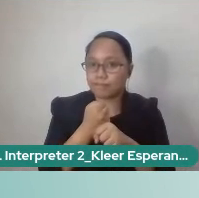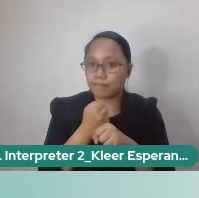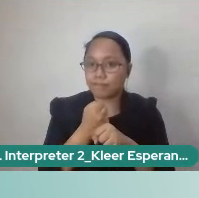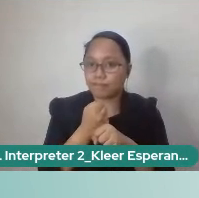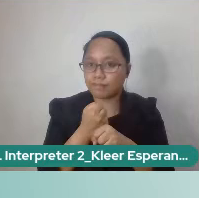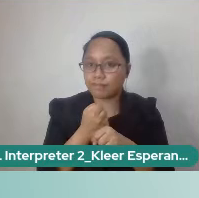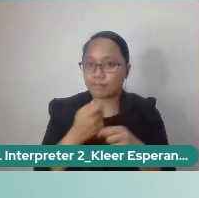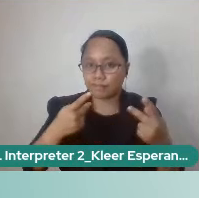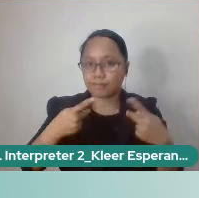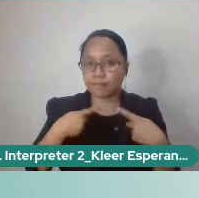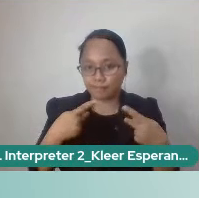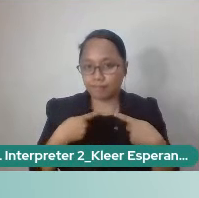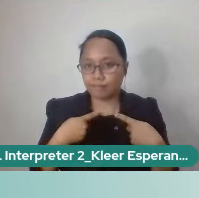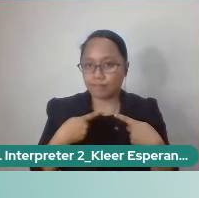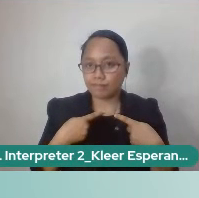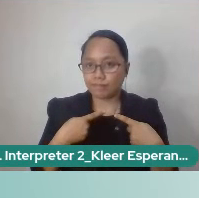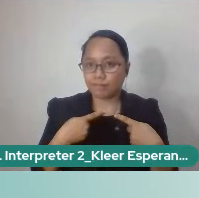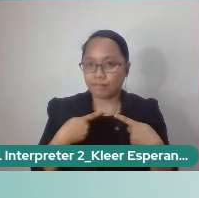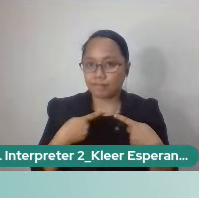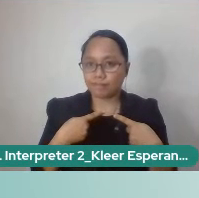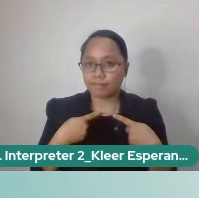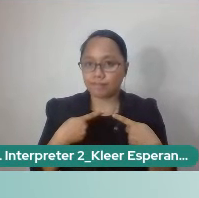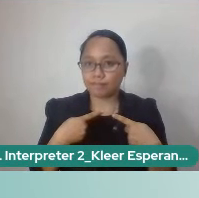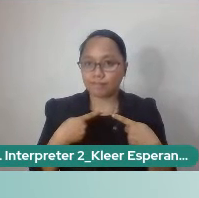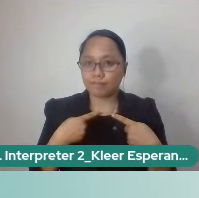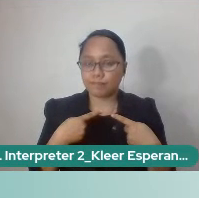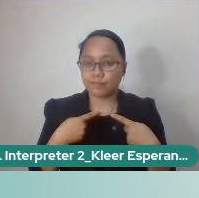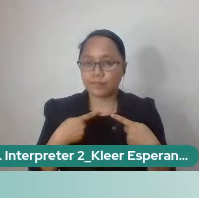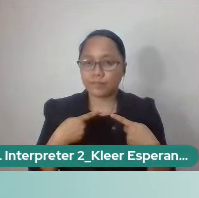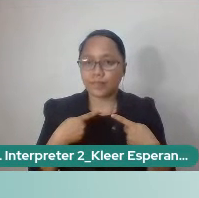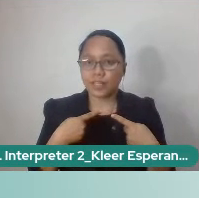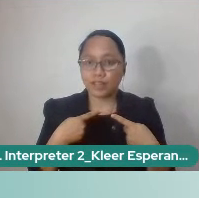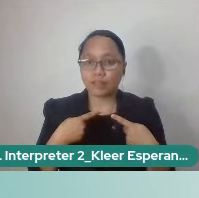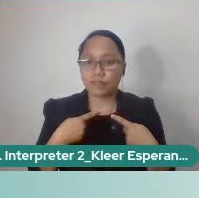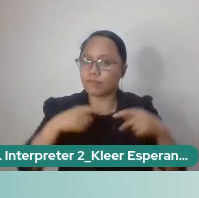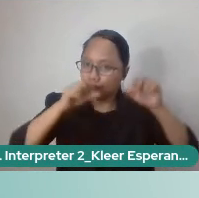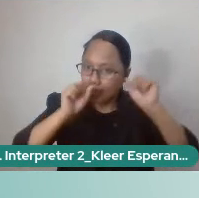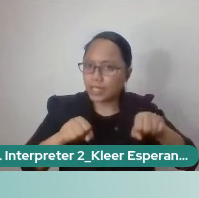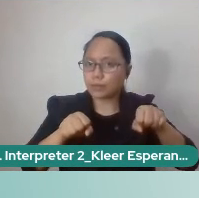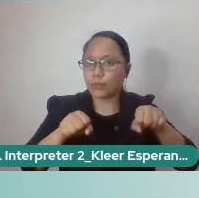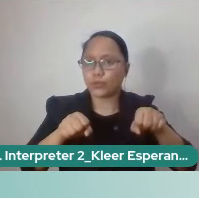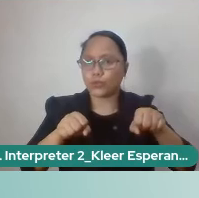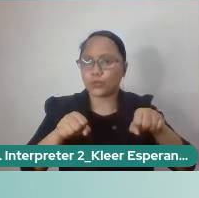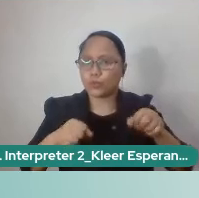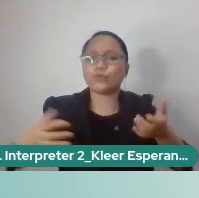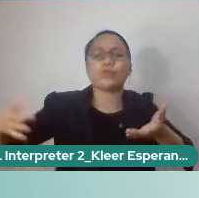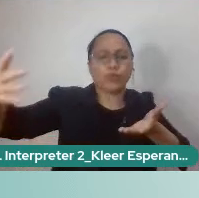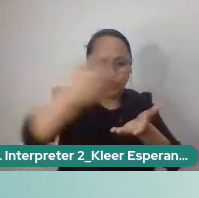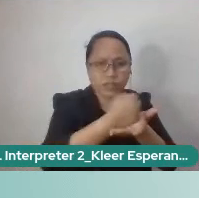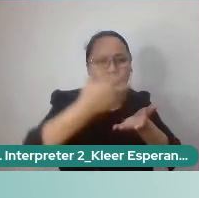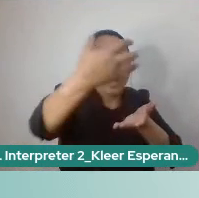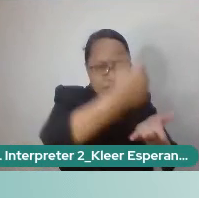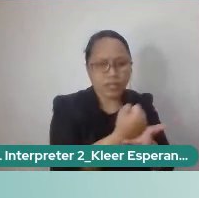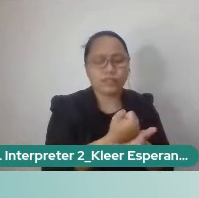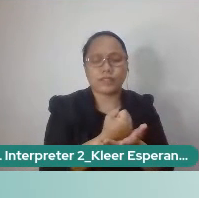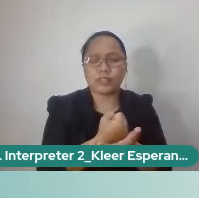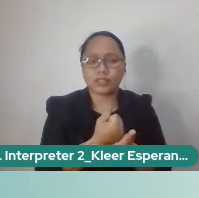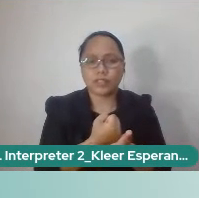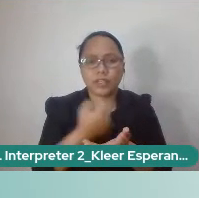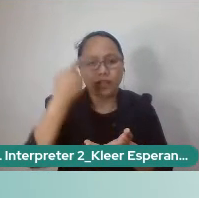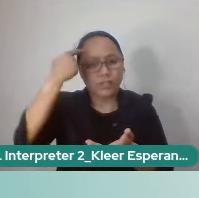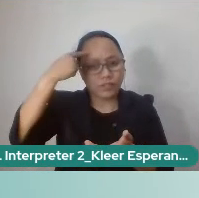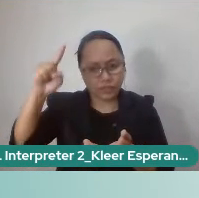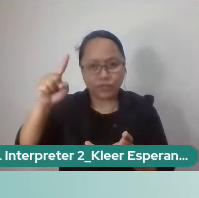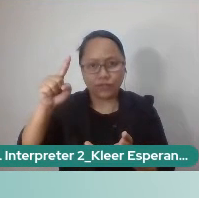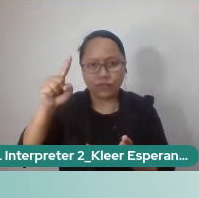GPIGO resources that are able to countries and support this effort. And I'd like